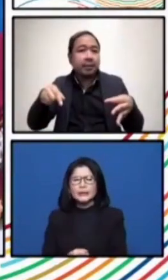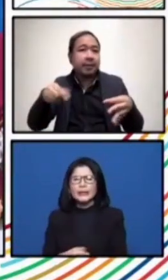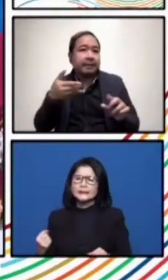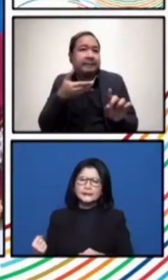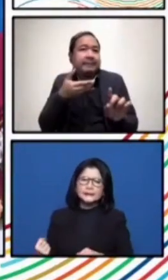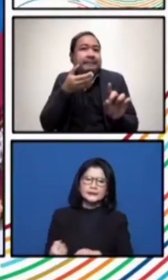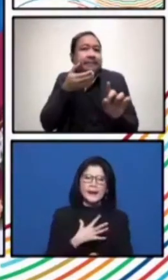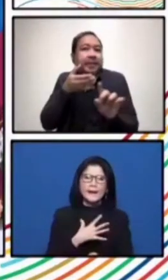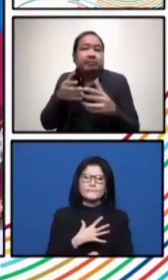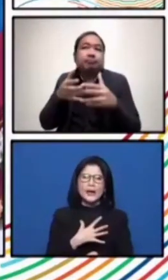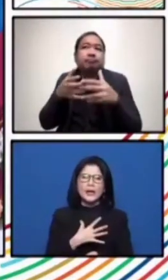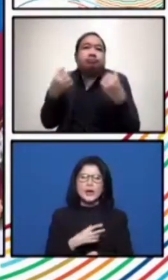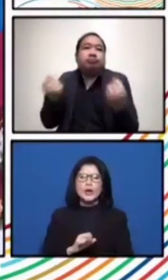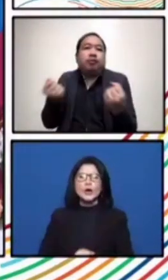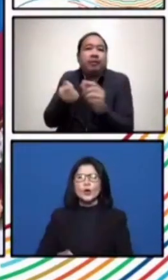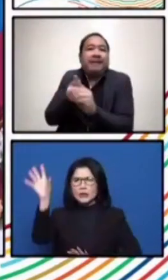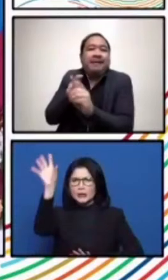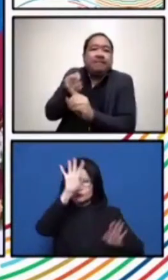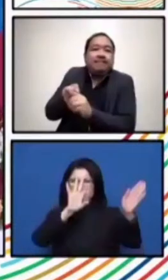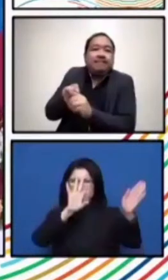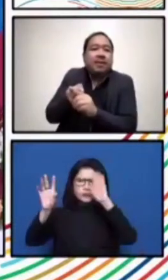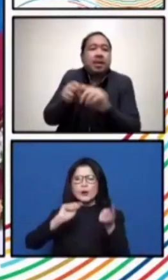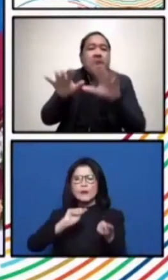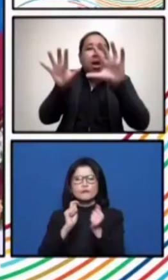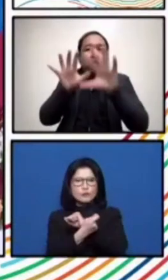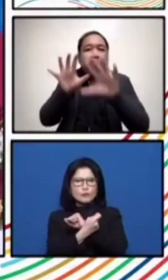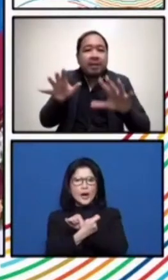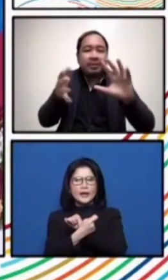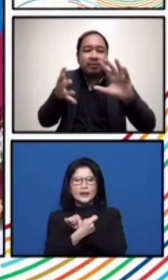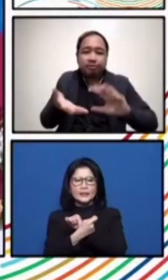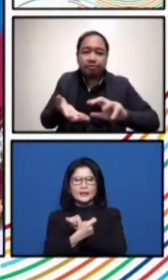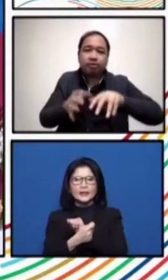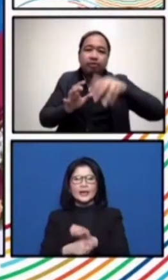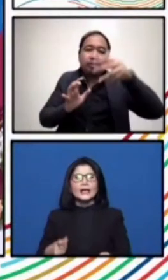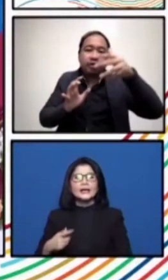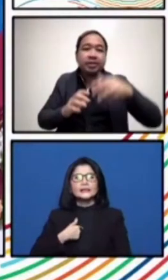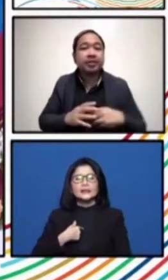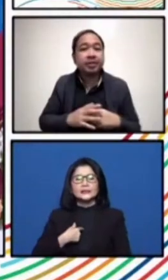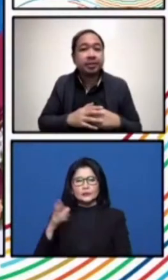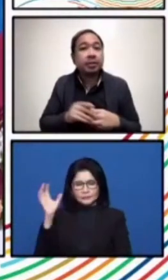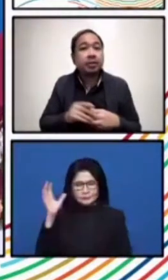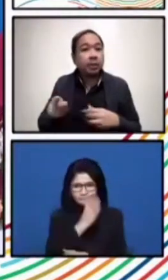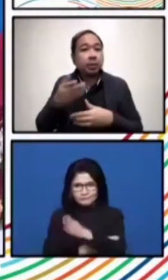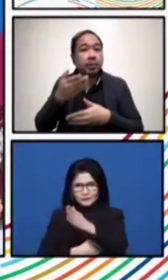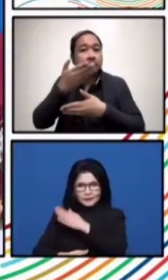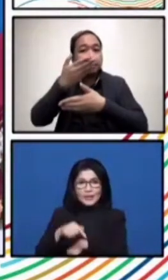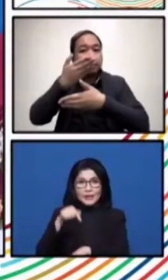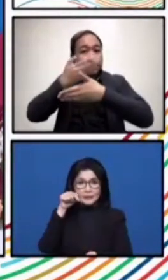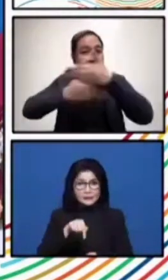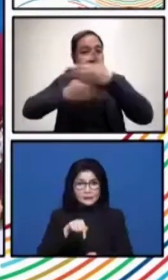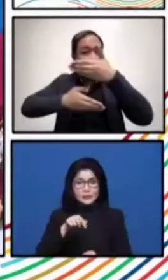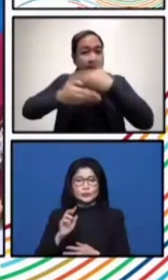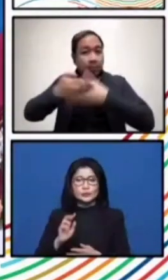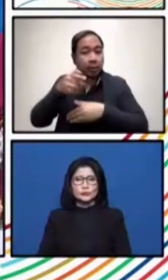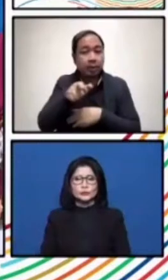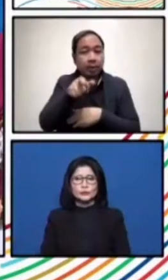by climate change we also know that person with disability are this